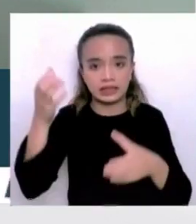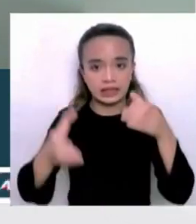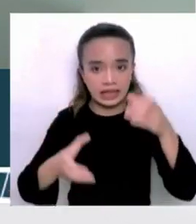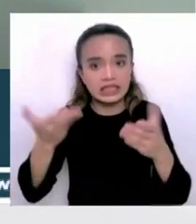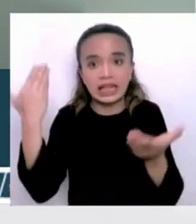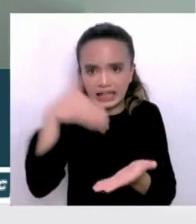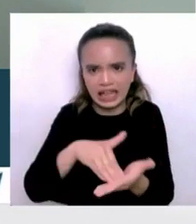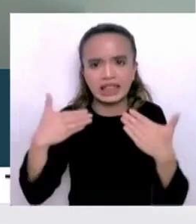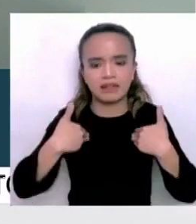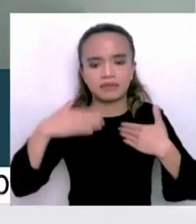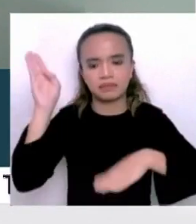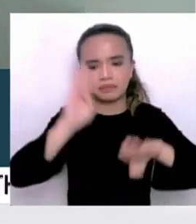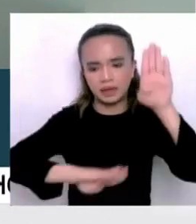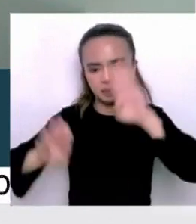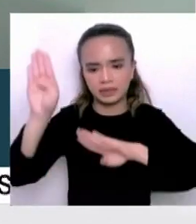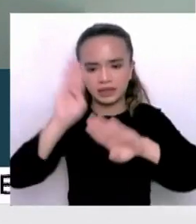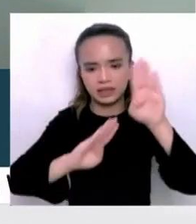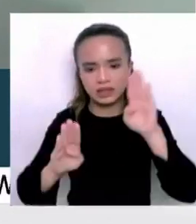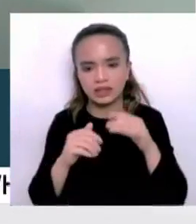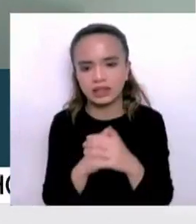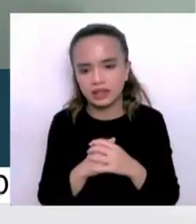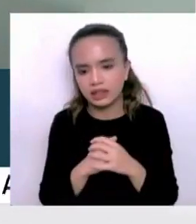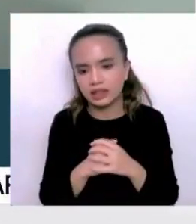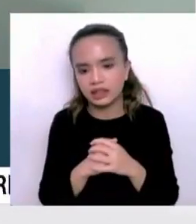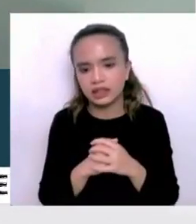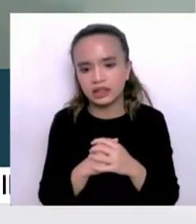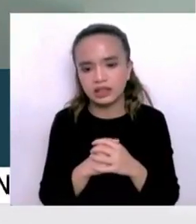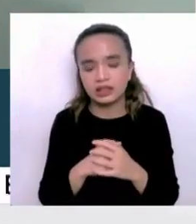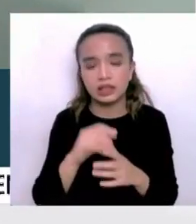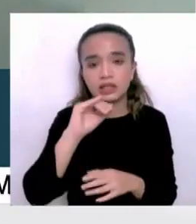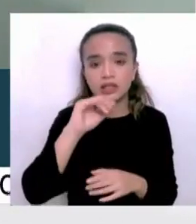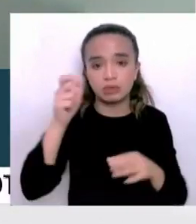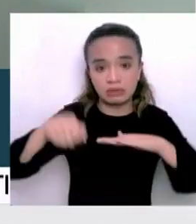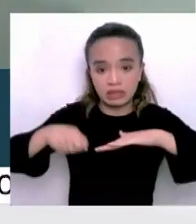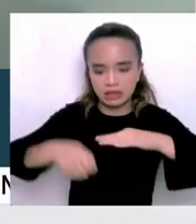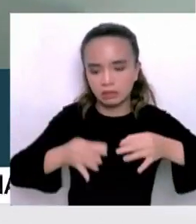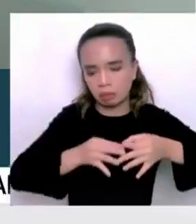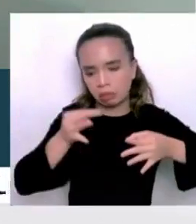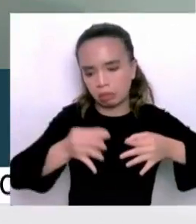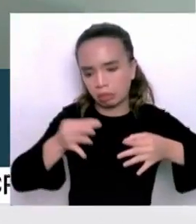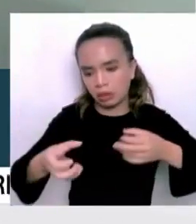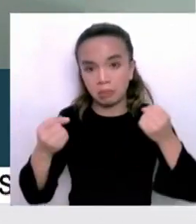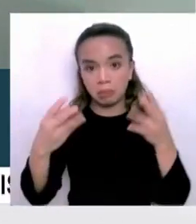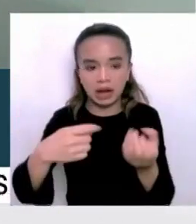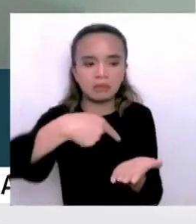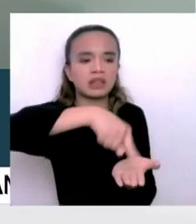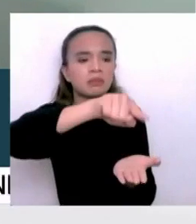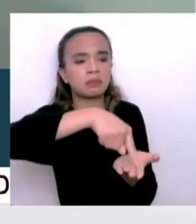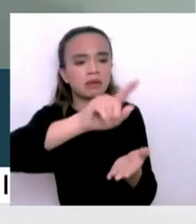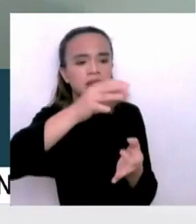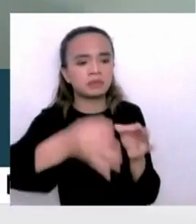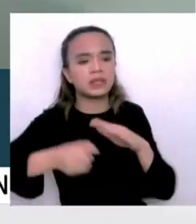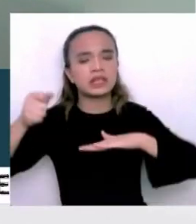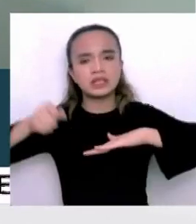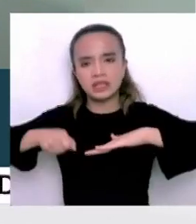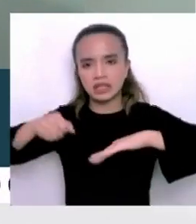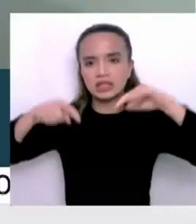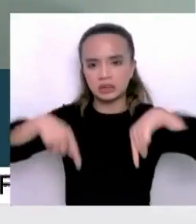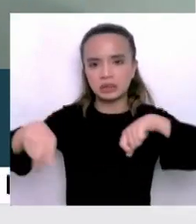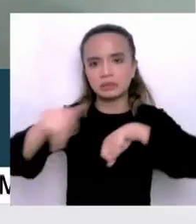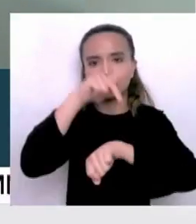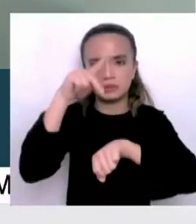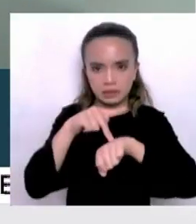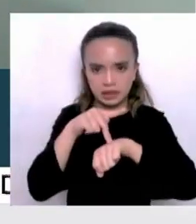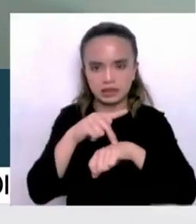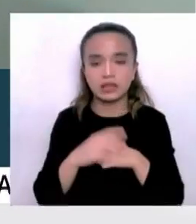problem. The judge will delay the case. No, maraming bayaran na mga judges sa Pilipinas.